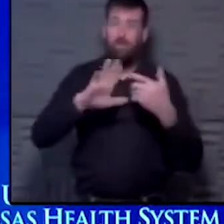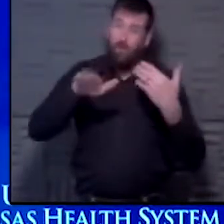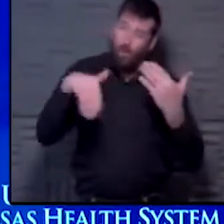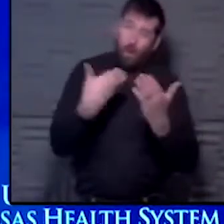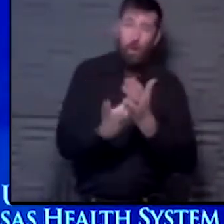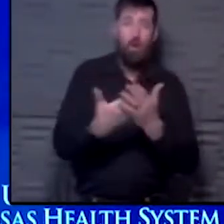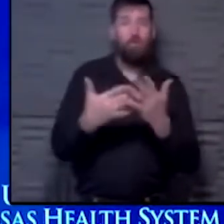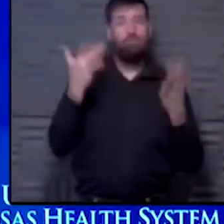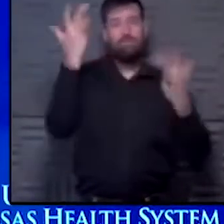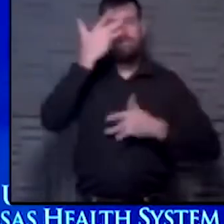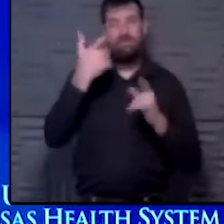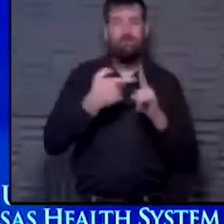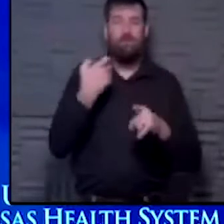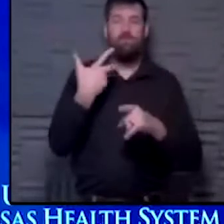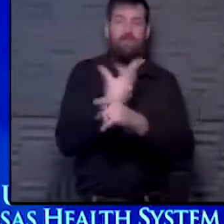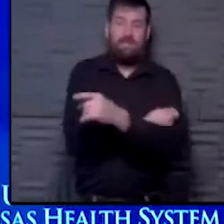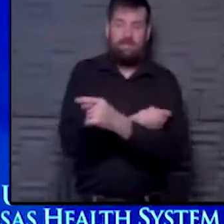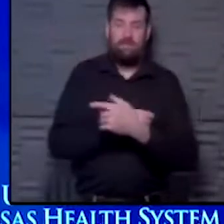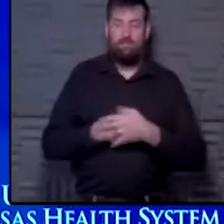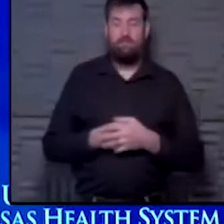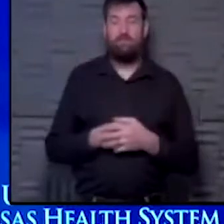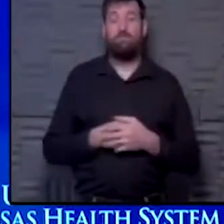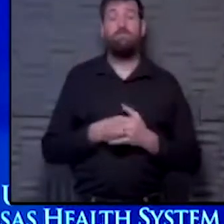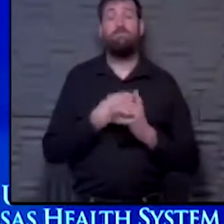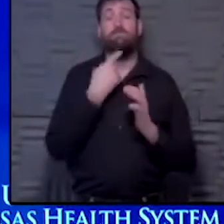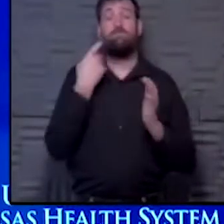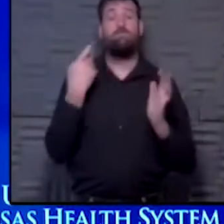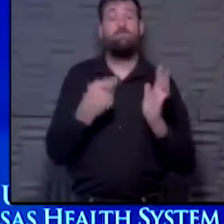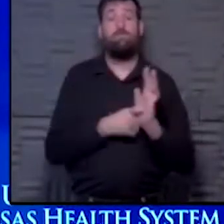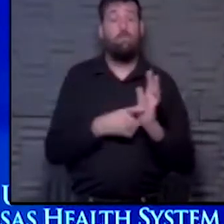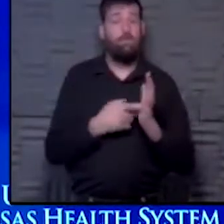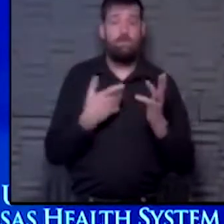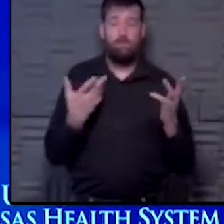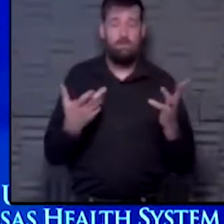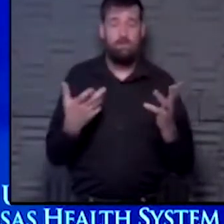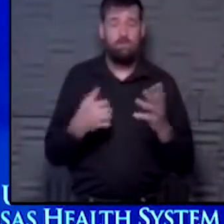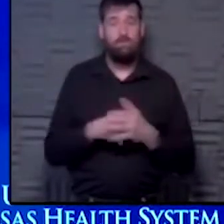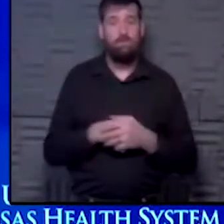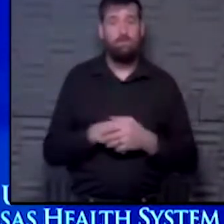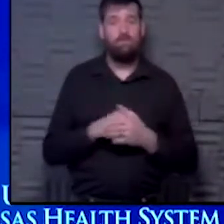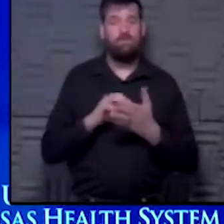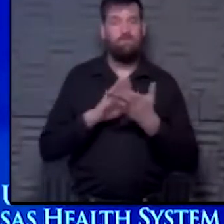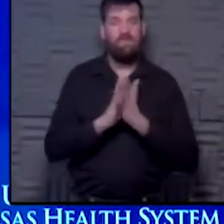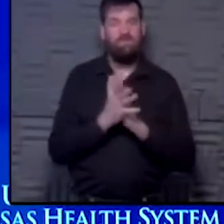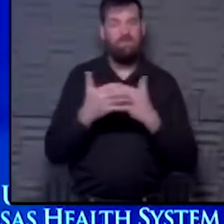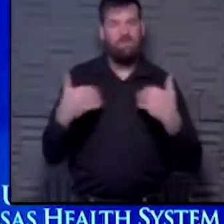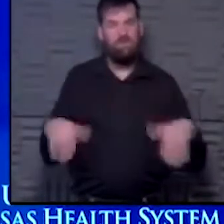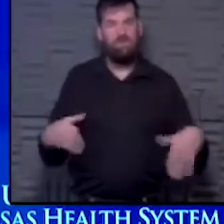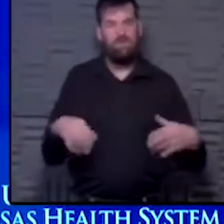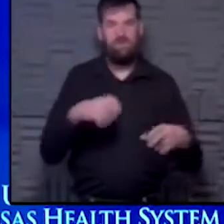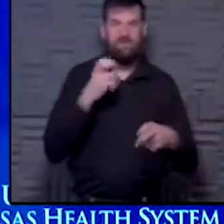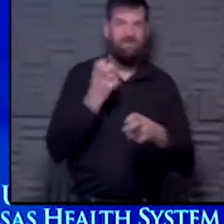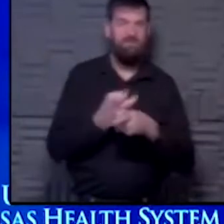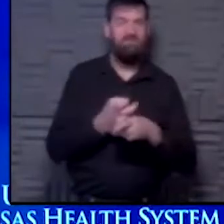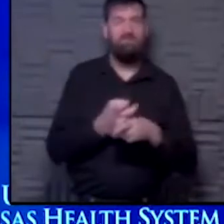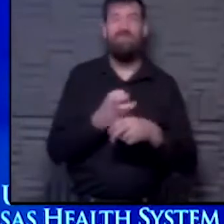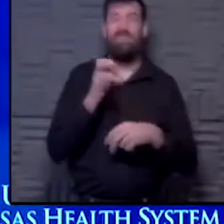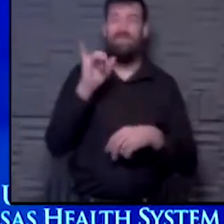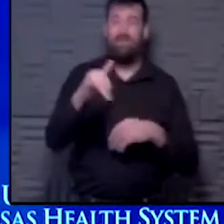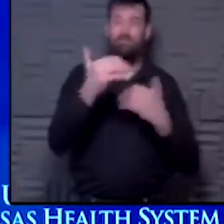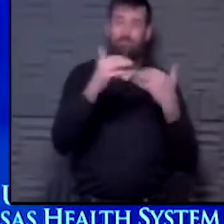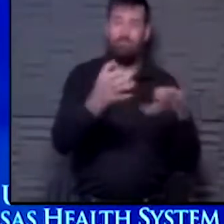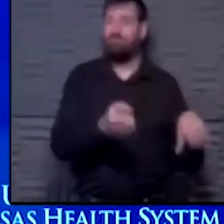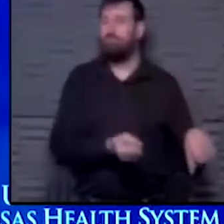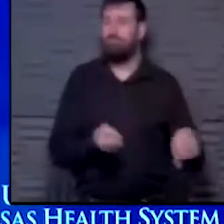sick from the vaccination. What we then found is the practical application of that became so difficult that we removed that restriction. We just